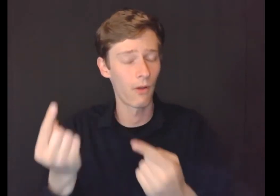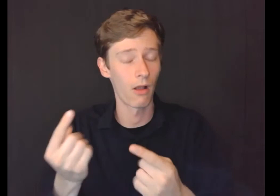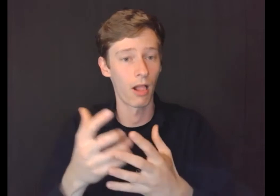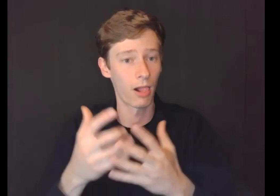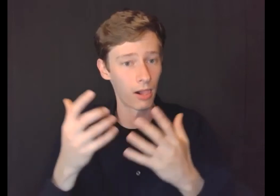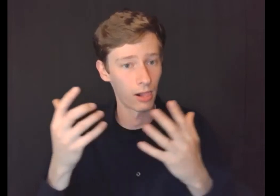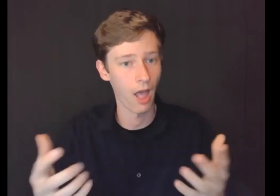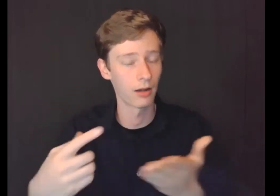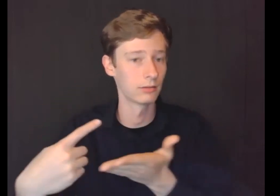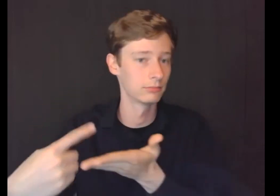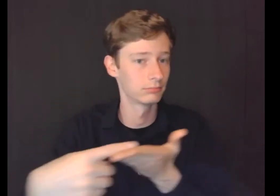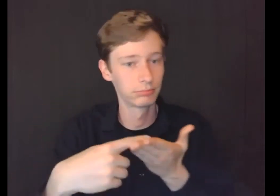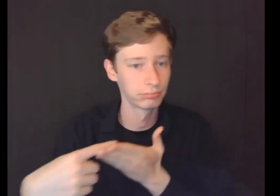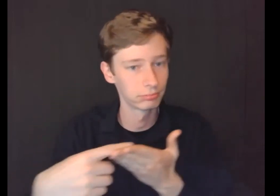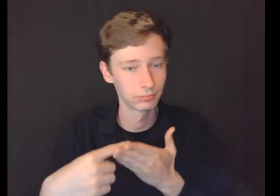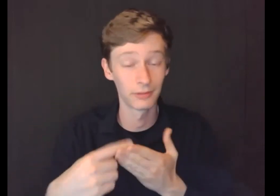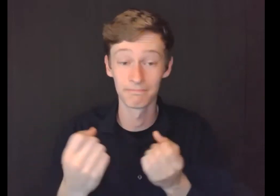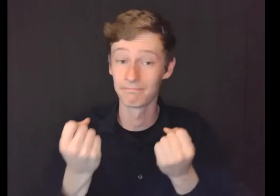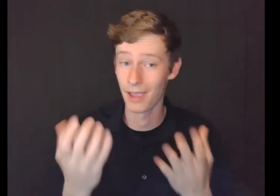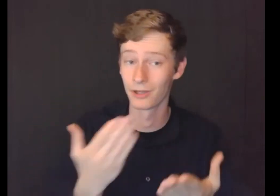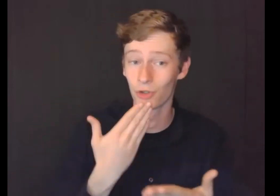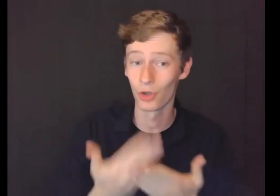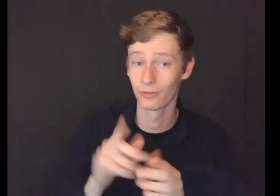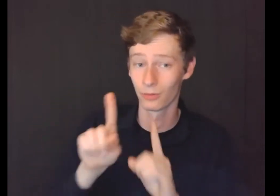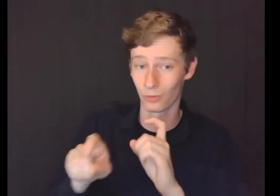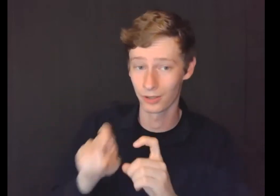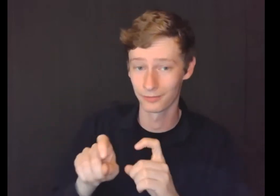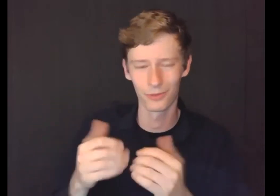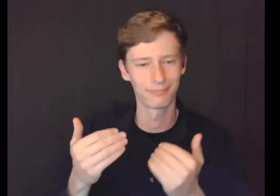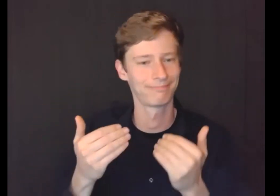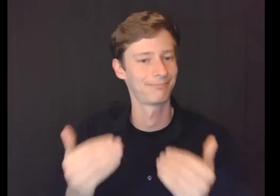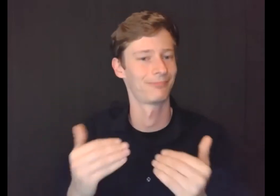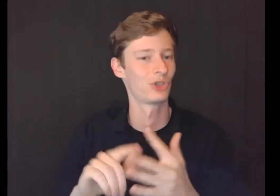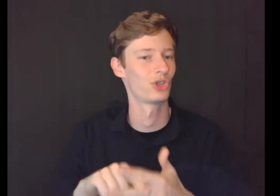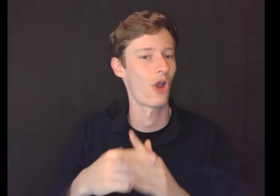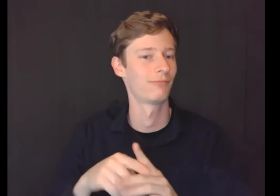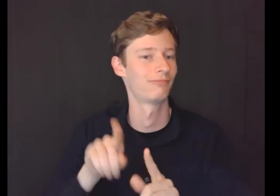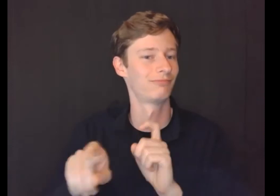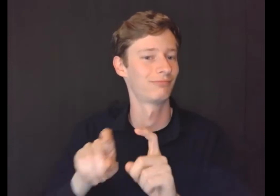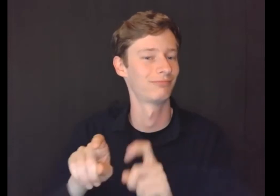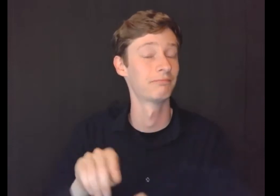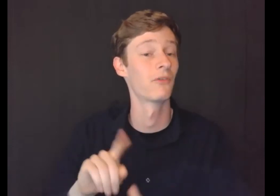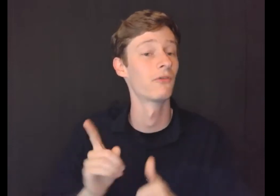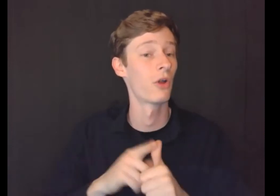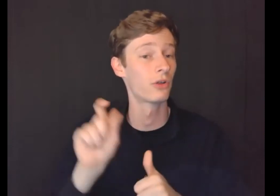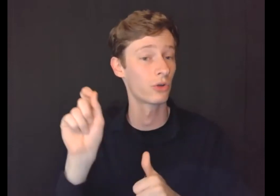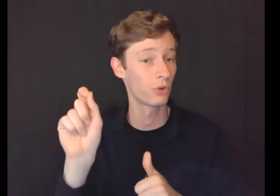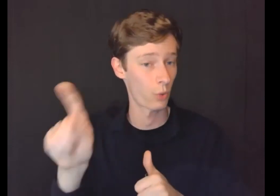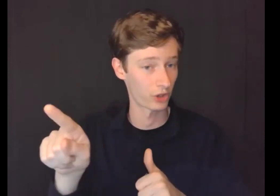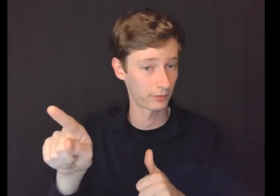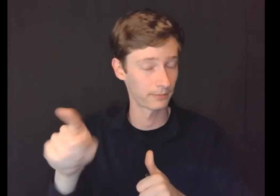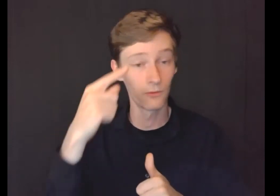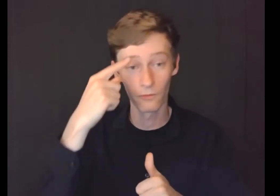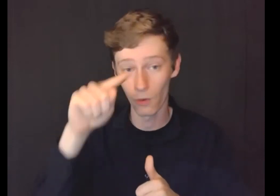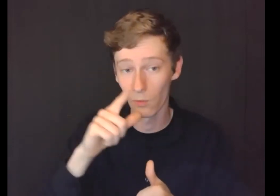of great questions. And so I'm just gonna jump right in. You know, first question I have for